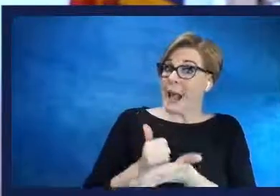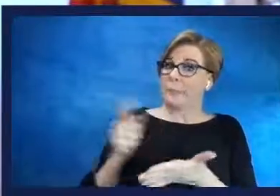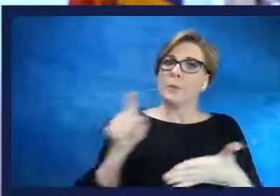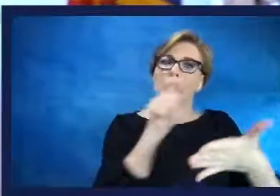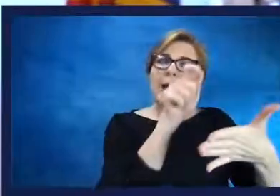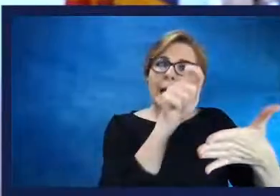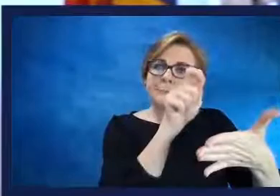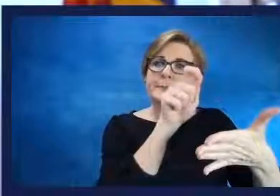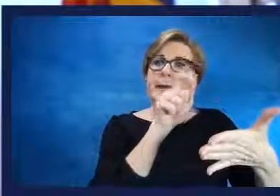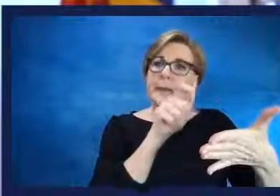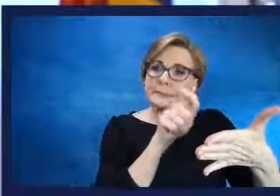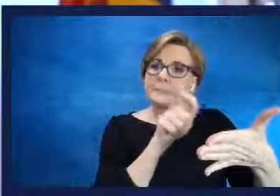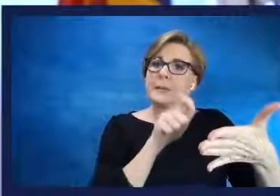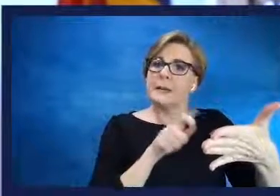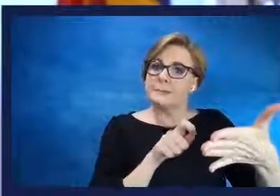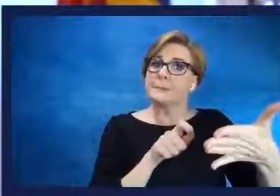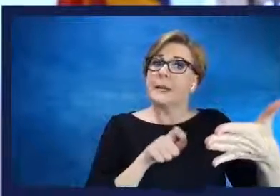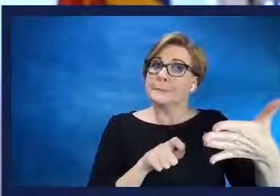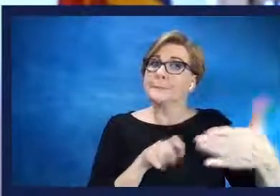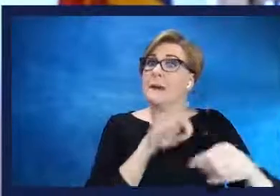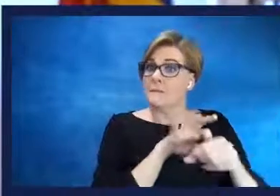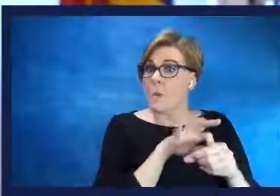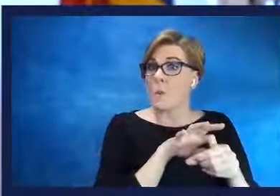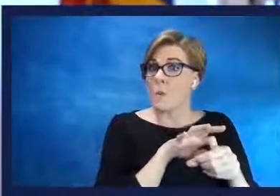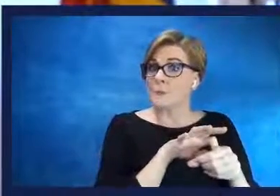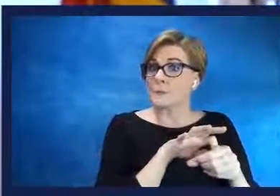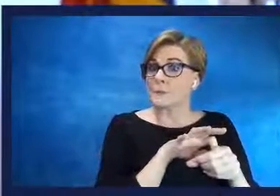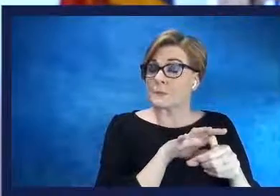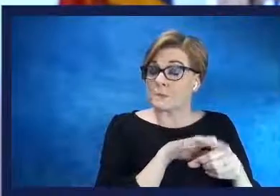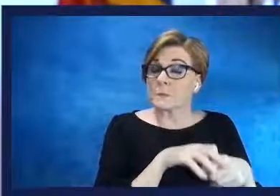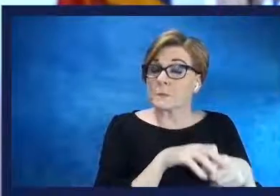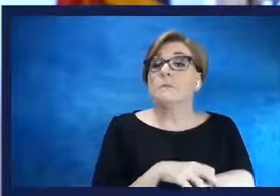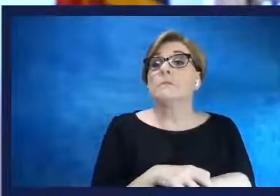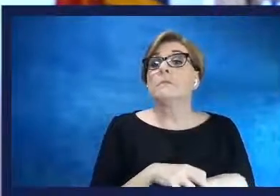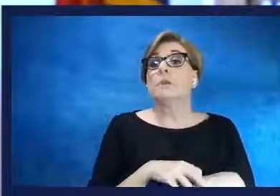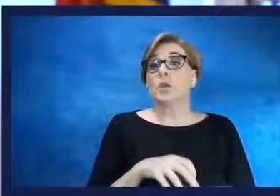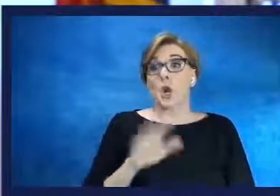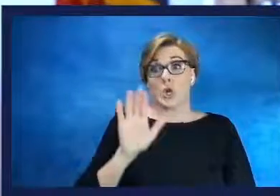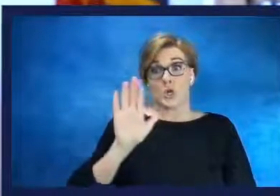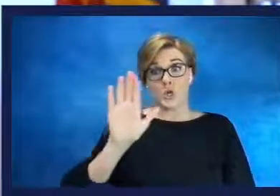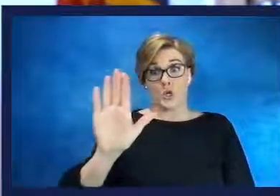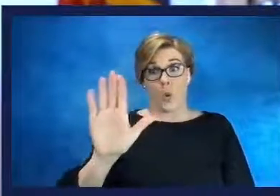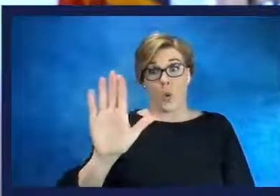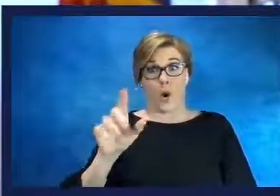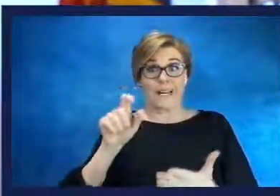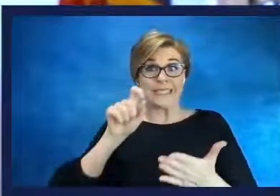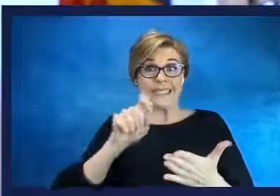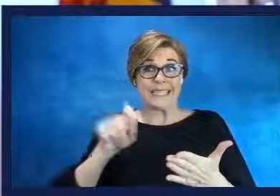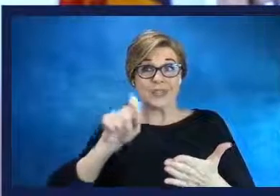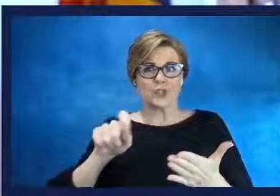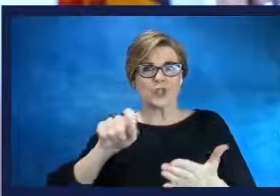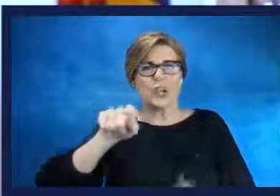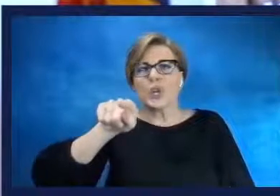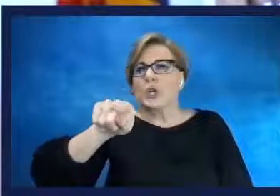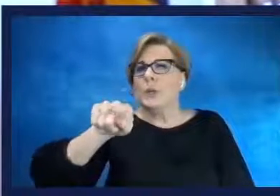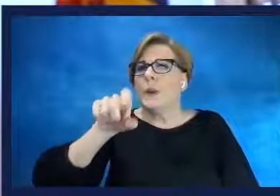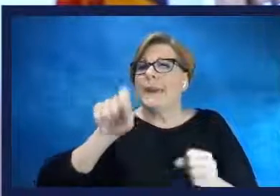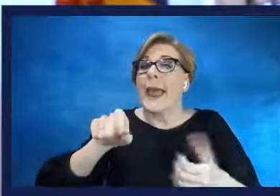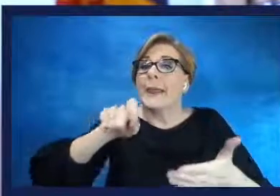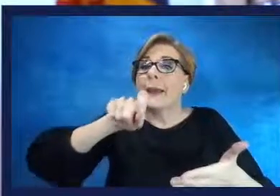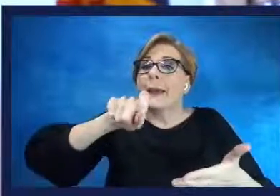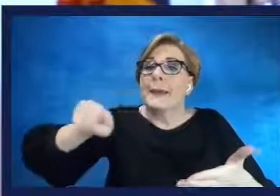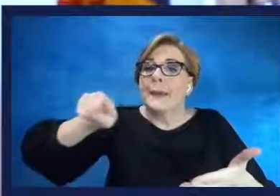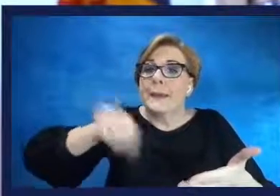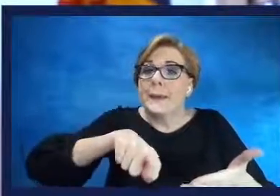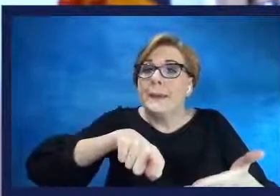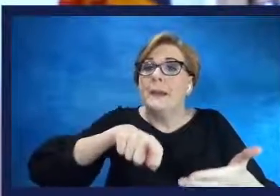is. If it's a mark, then so be it. We will likely have that on file, or we can contact you to get an updated signature, whatever that